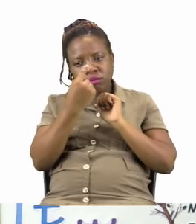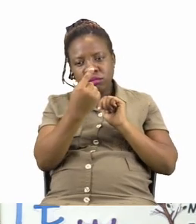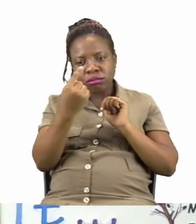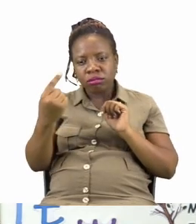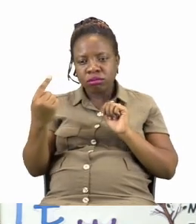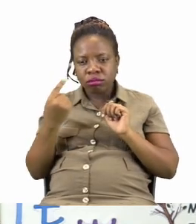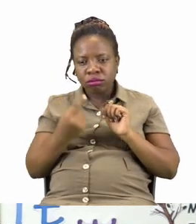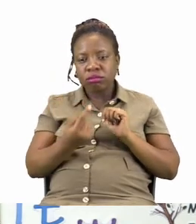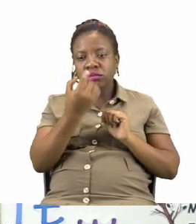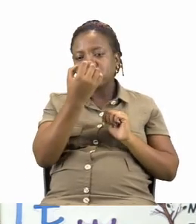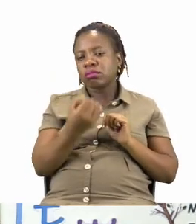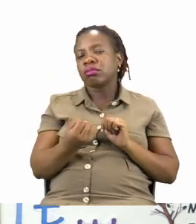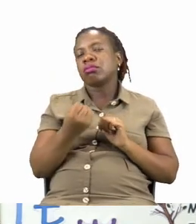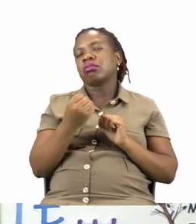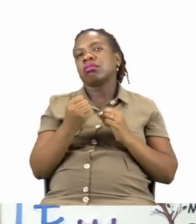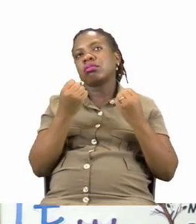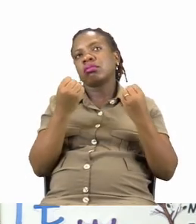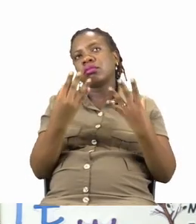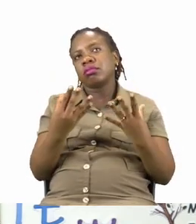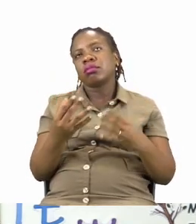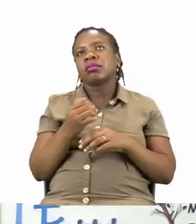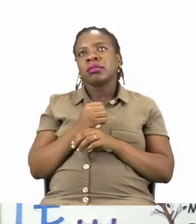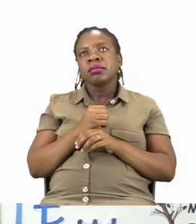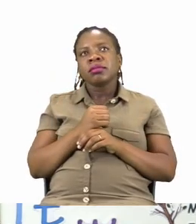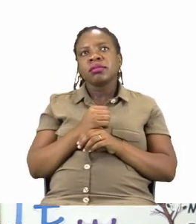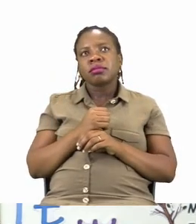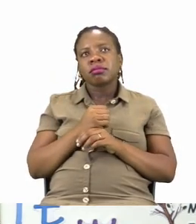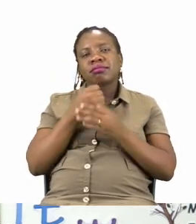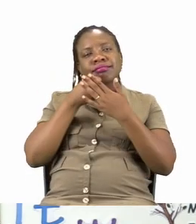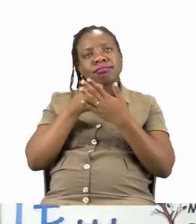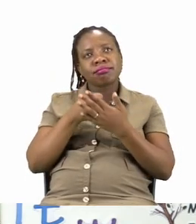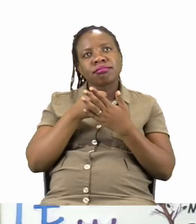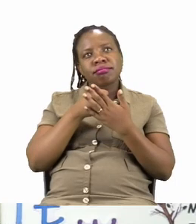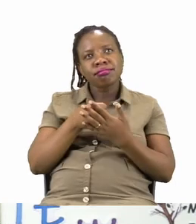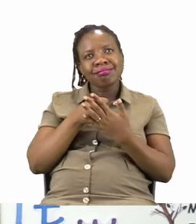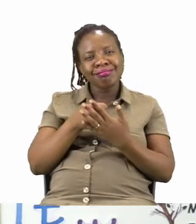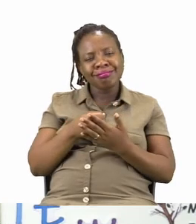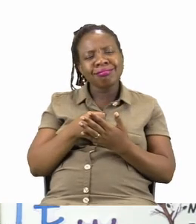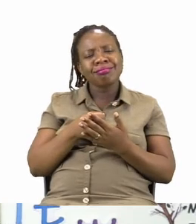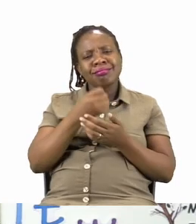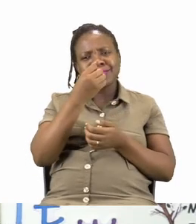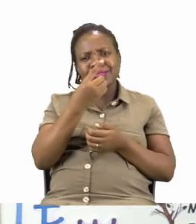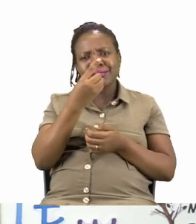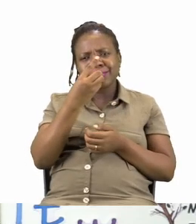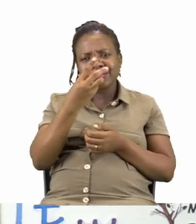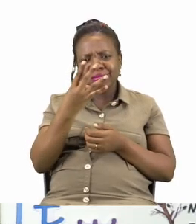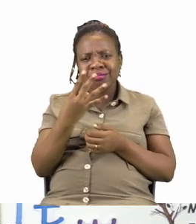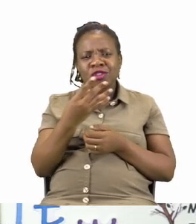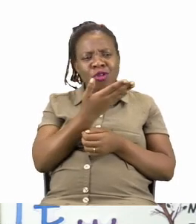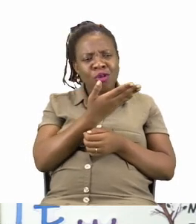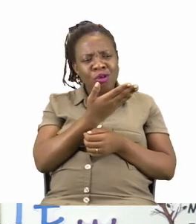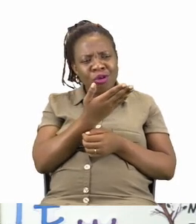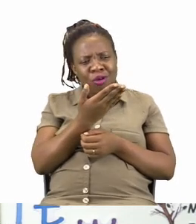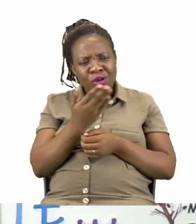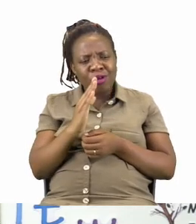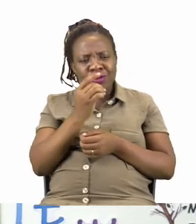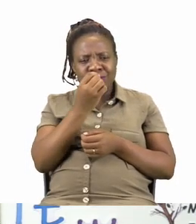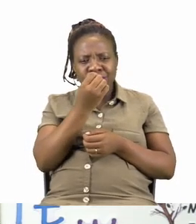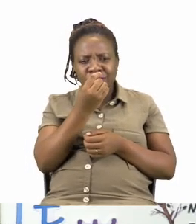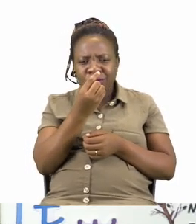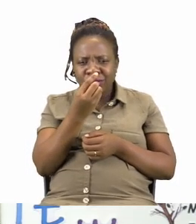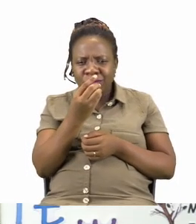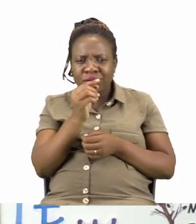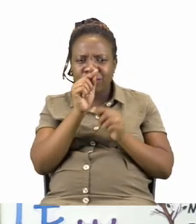right. Now boys and girls, I want you to try and count all the squares on your own. I know you can do